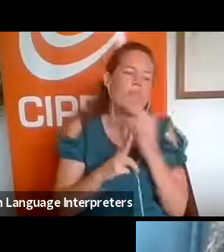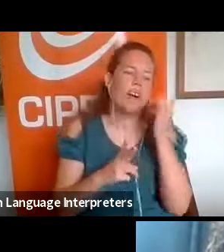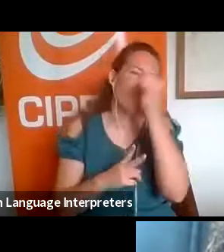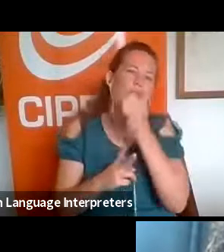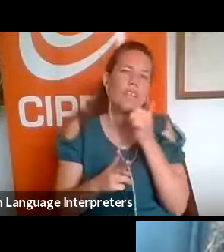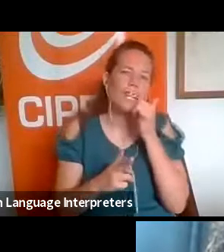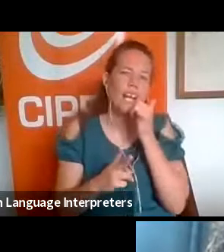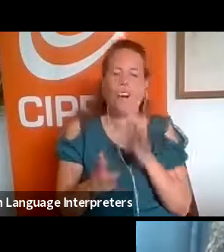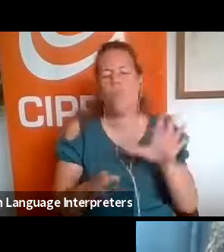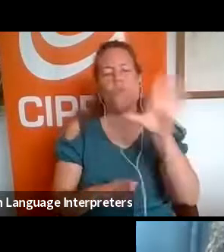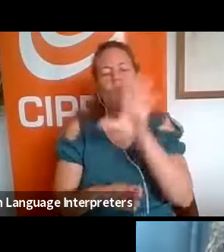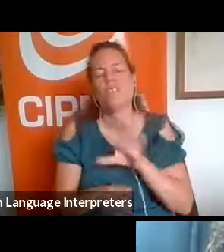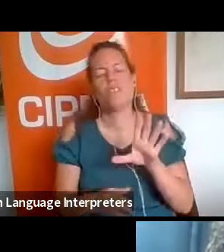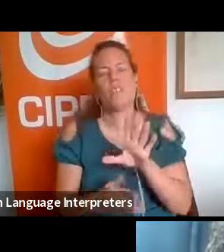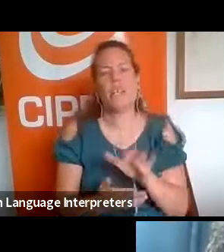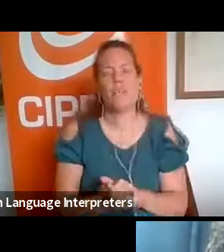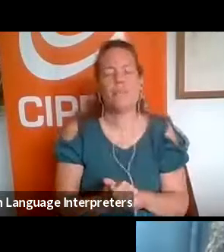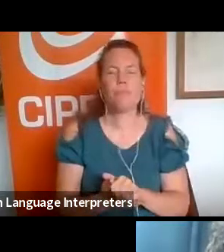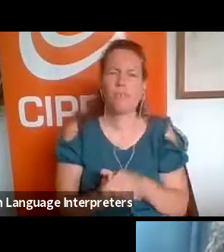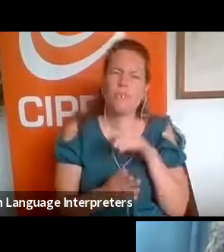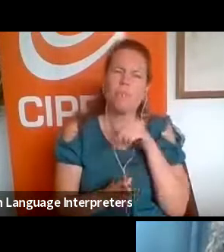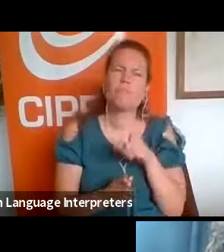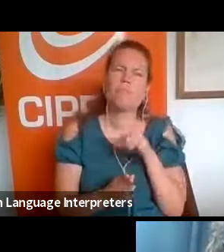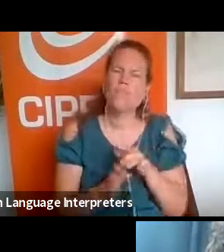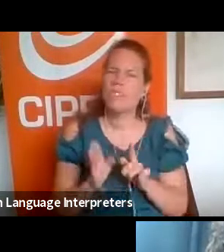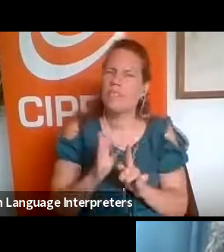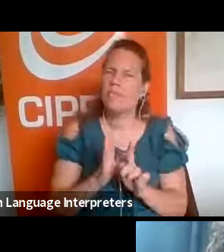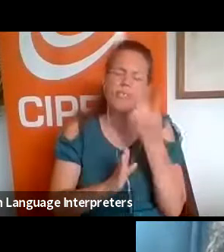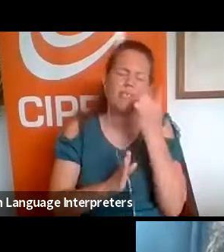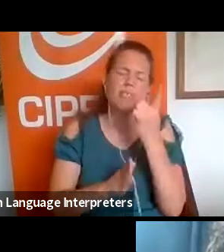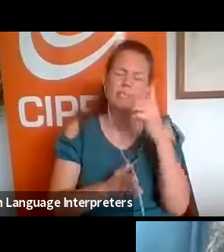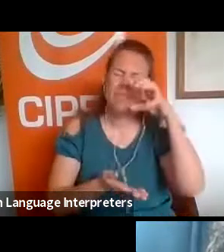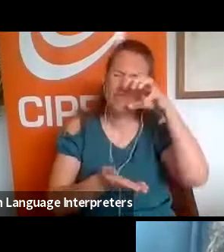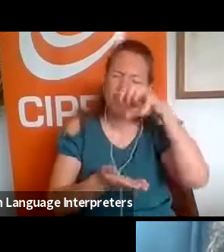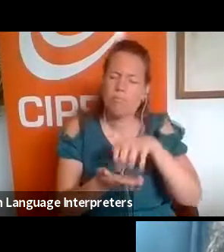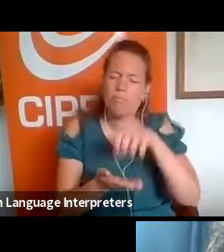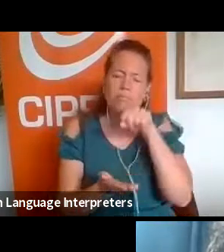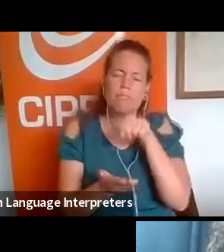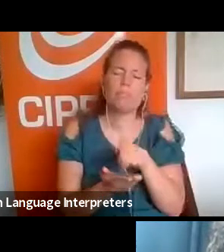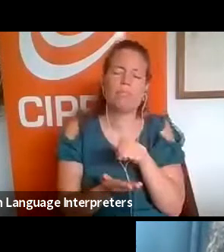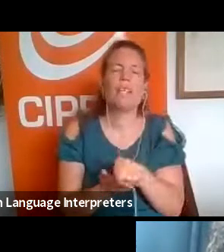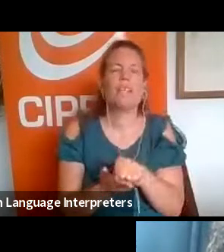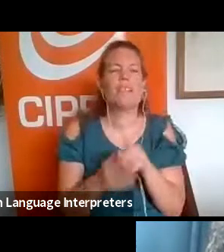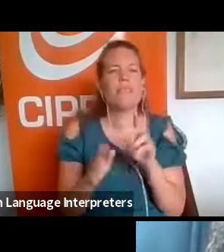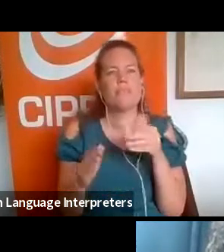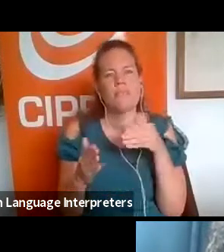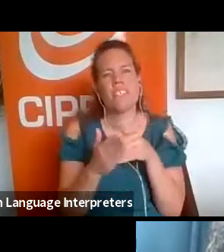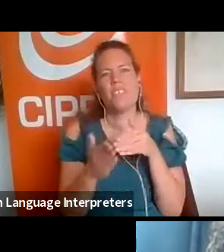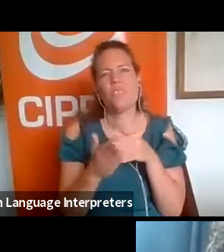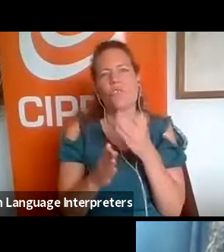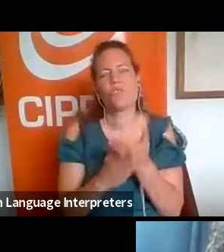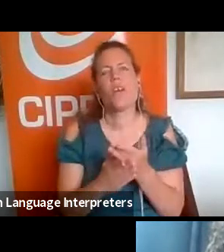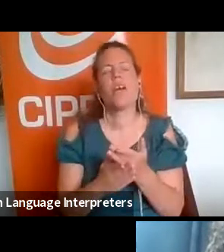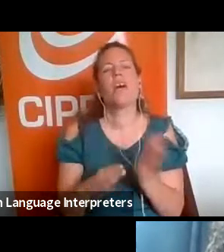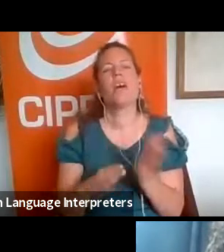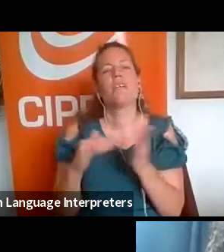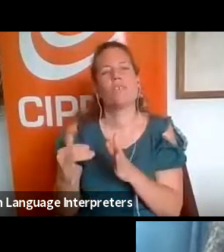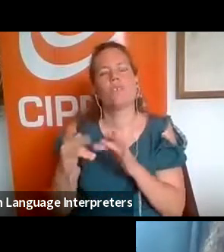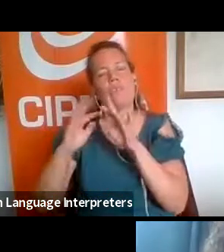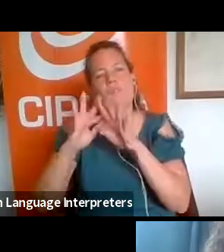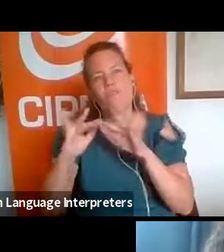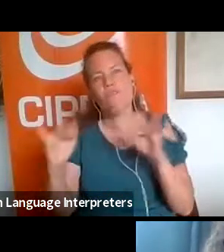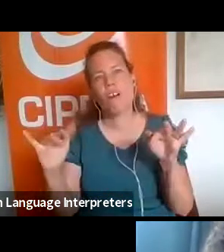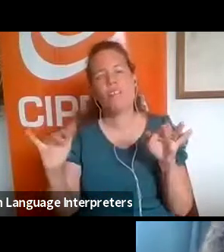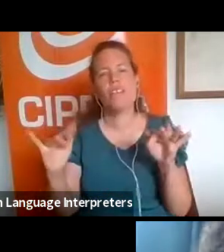regionally. So that's been one of our key issues. And obviously there is variations in the digital literacy